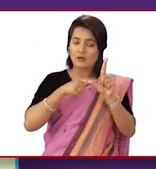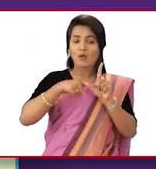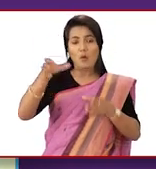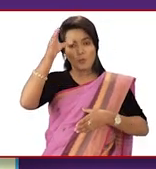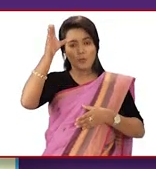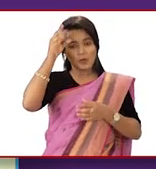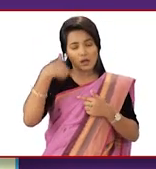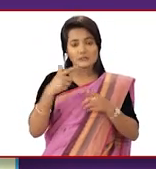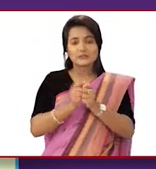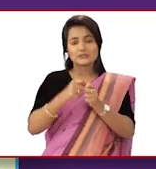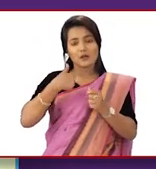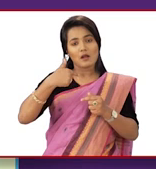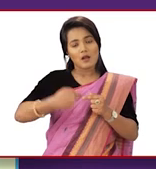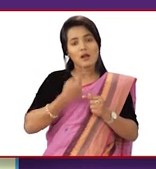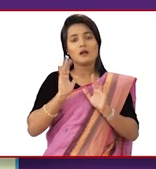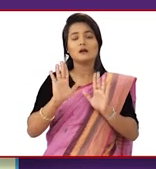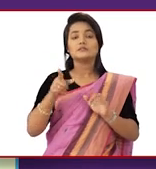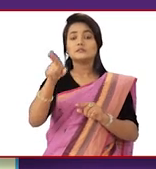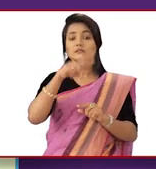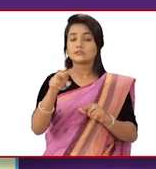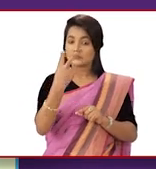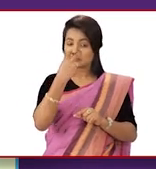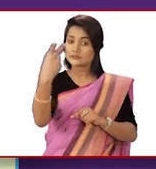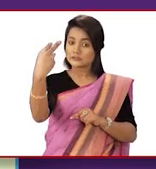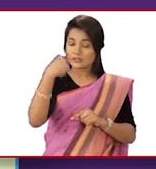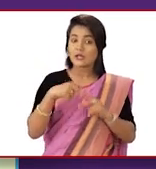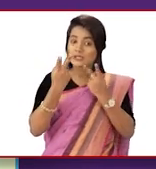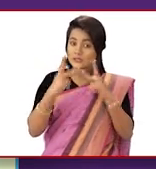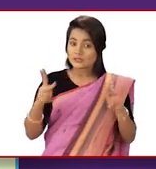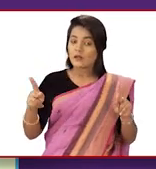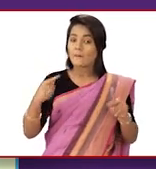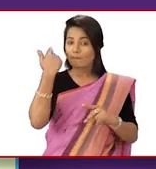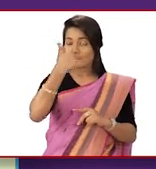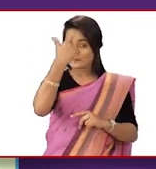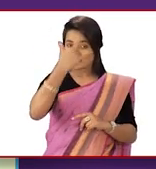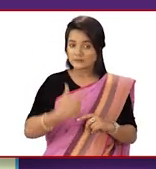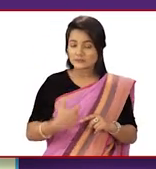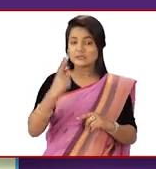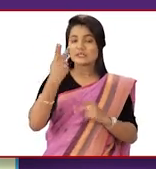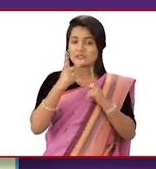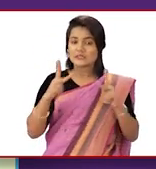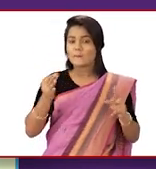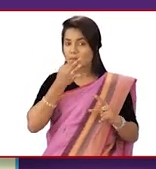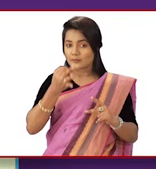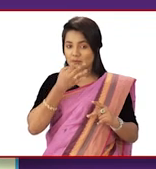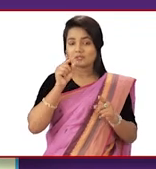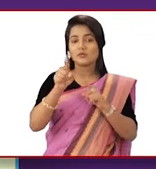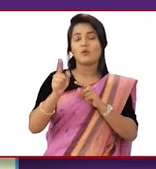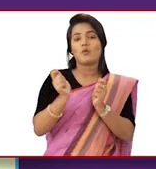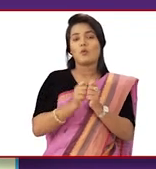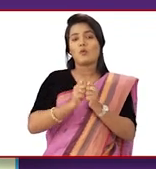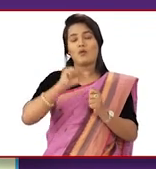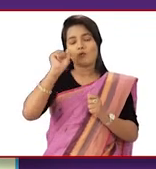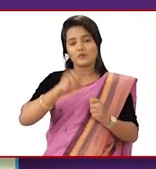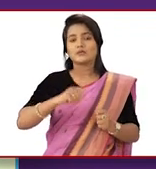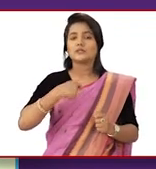my work, I am my passion. So they didn't see me as a different person or a different species. So that really worked for